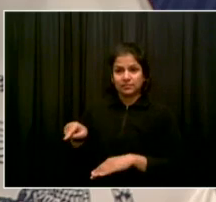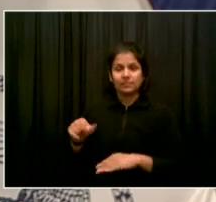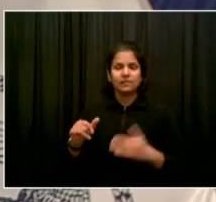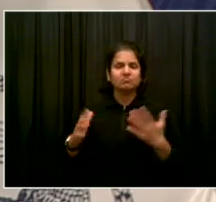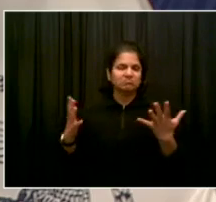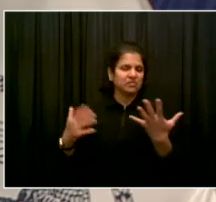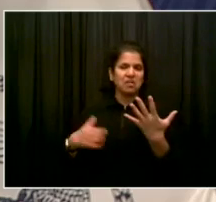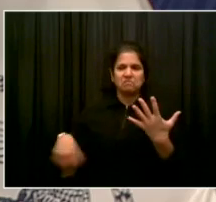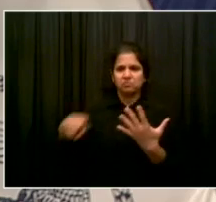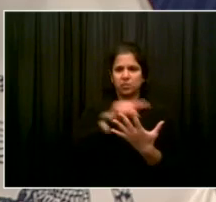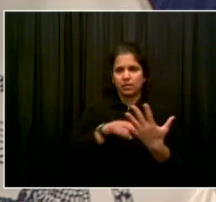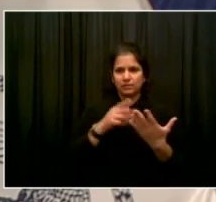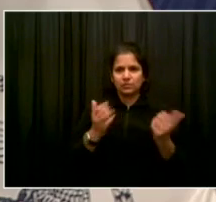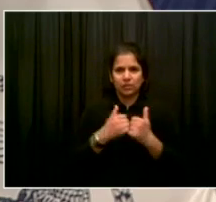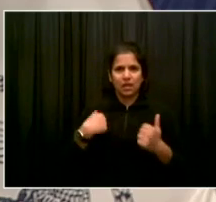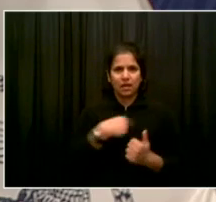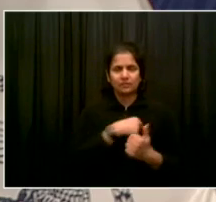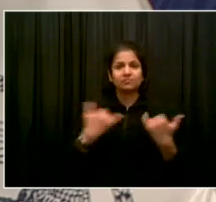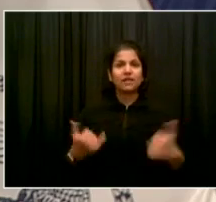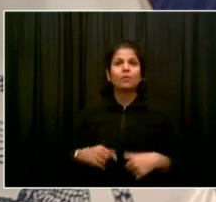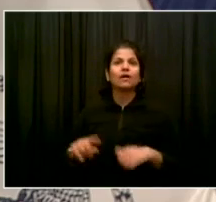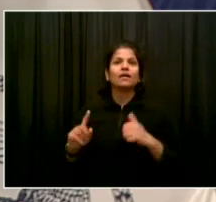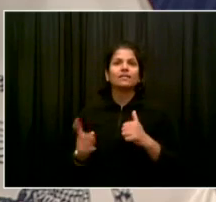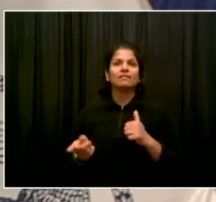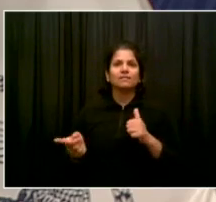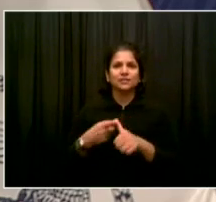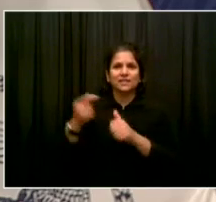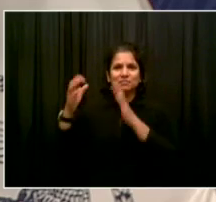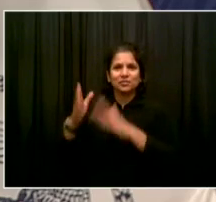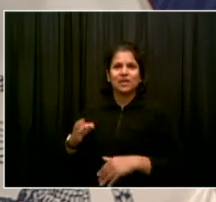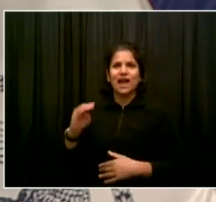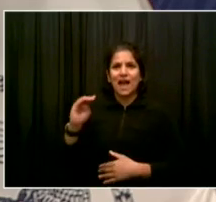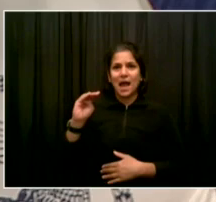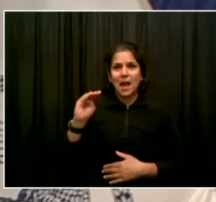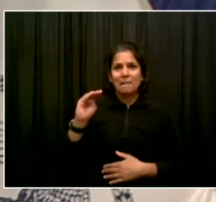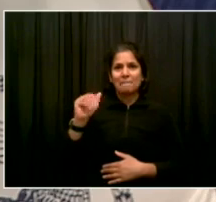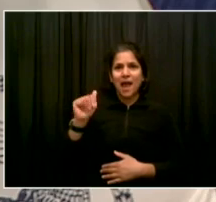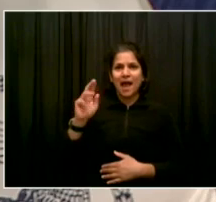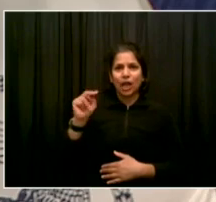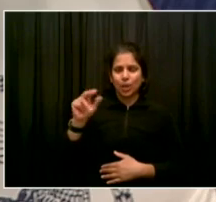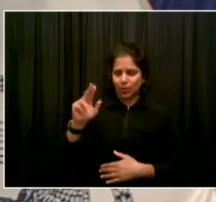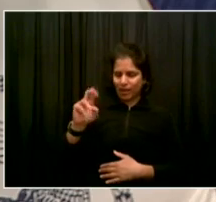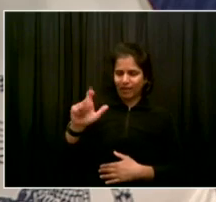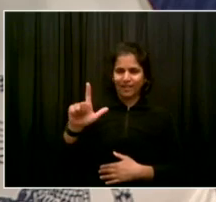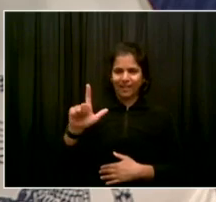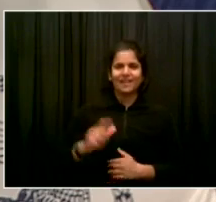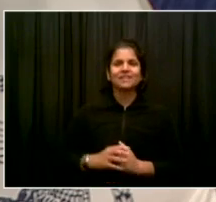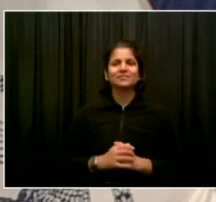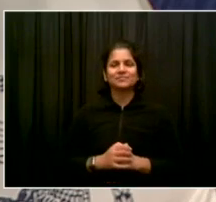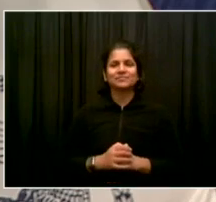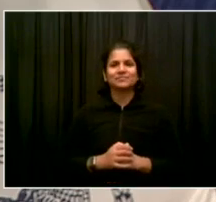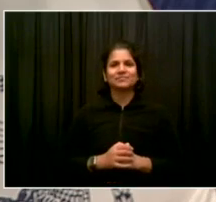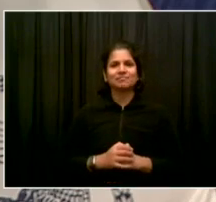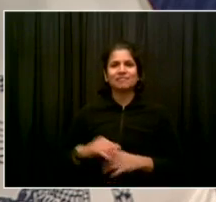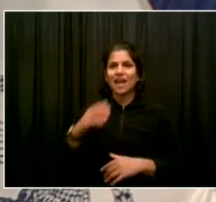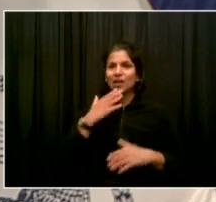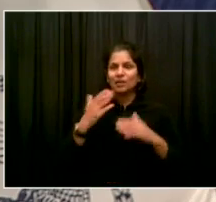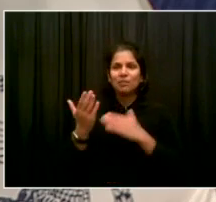you? Good, Juan Manuel. How you doing? Very good, thank you. Feliz The Navidad. last